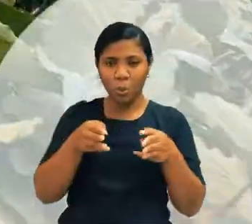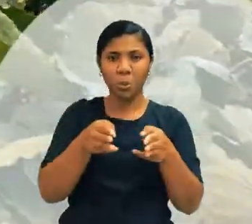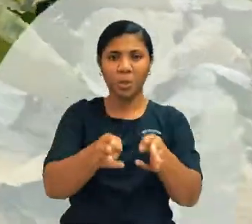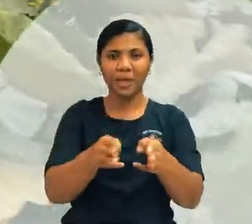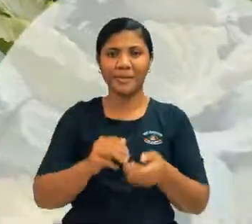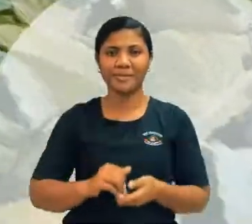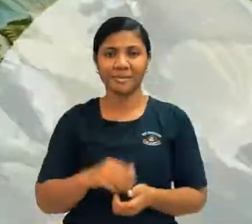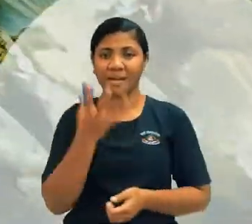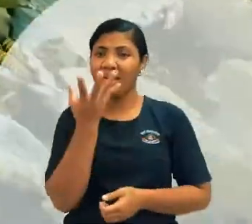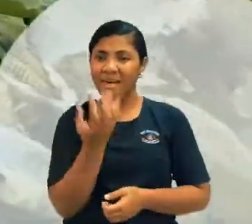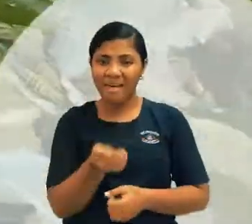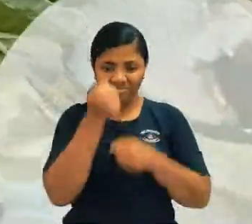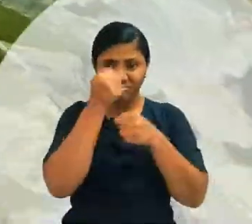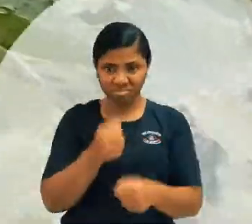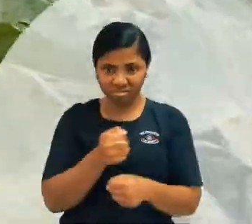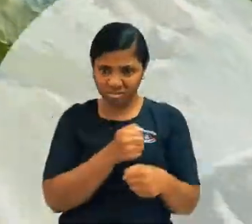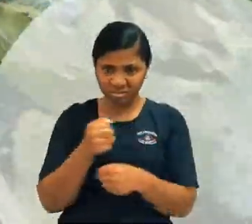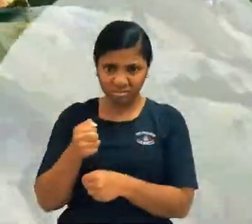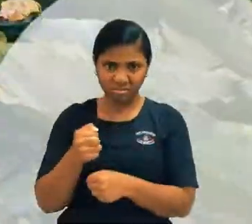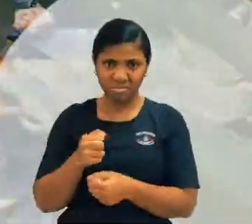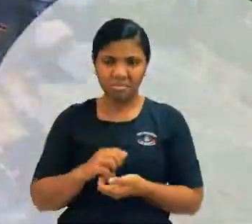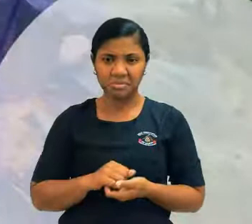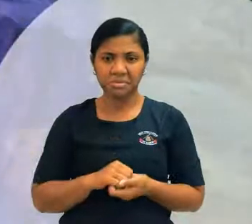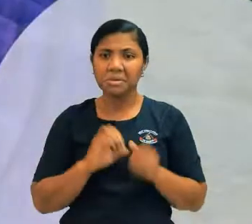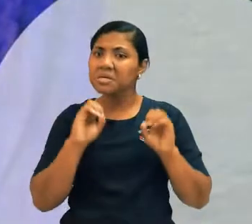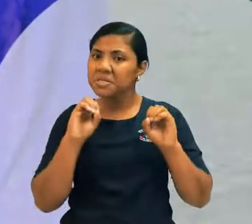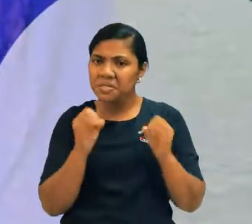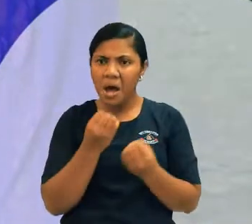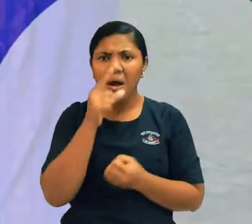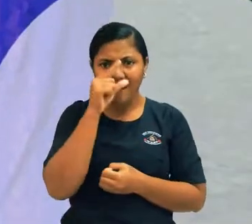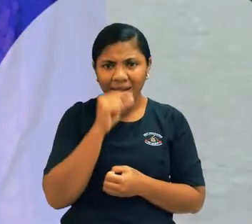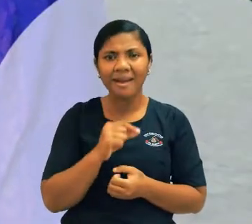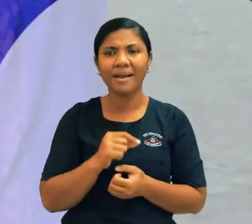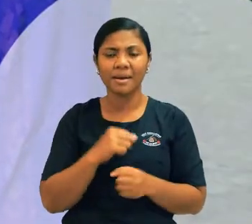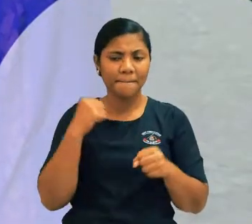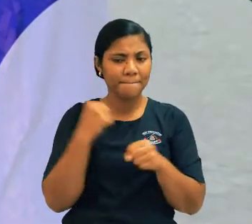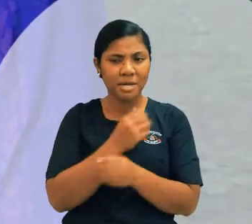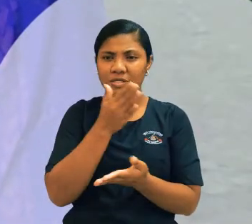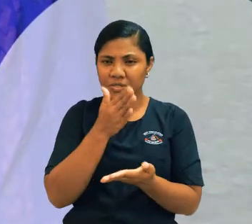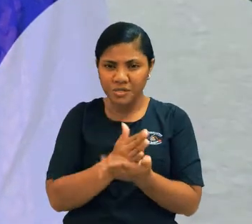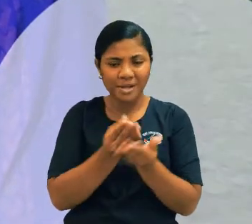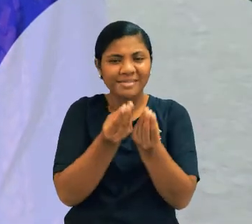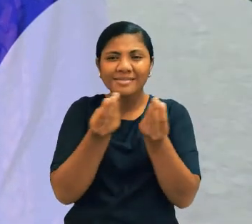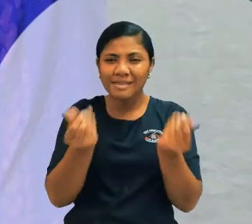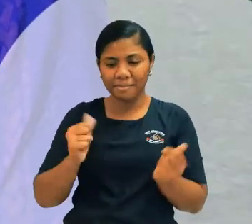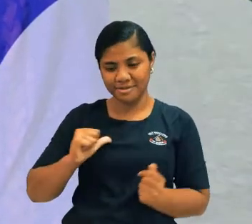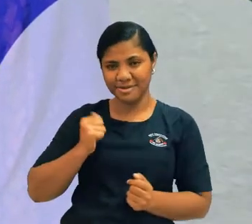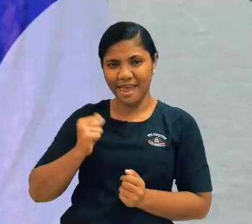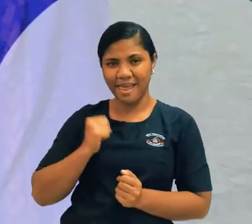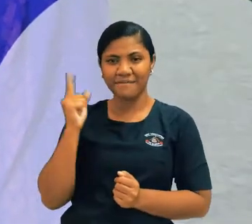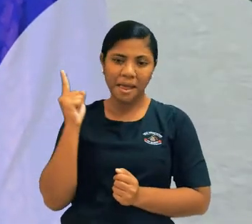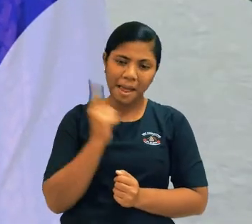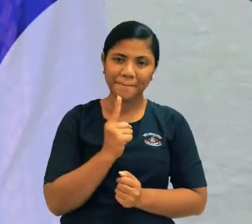a few more hours to support their families. But again, you know, I have to earn that money personally from other sources of income